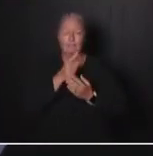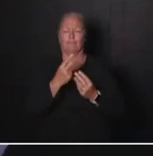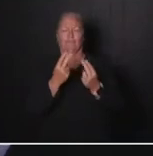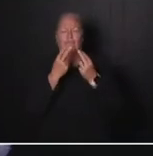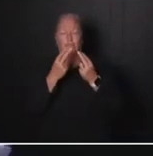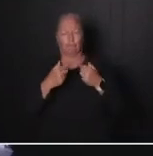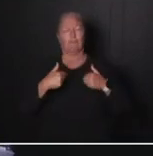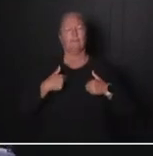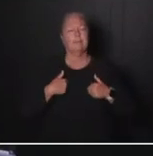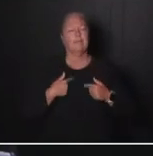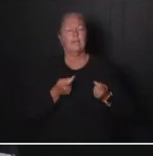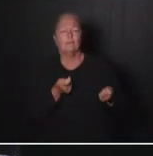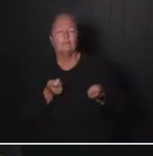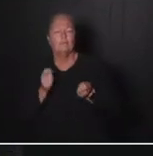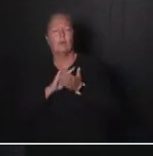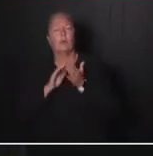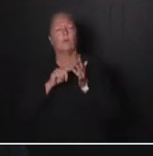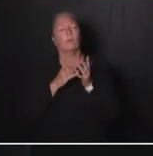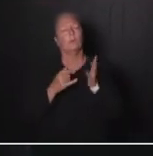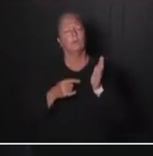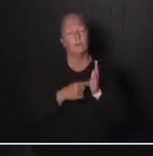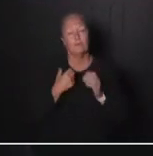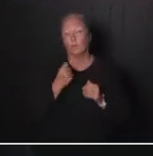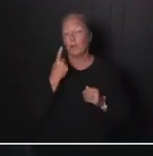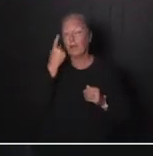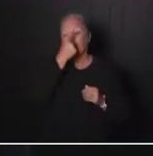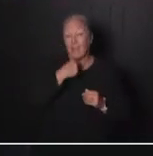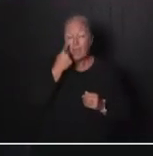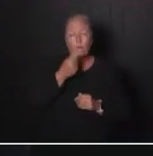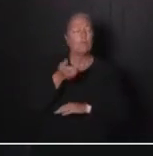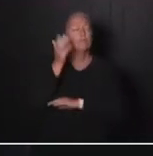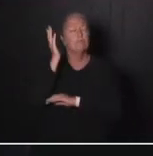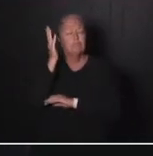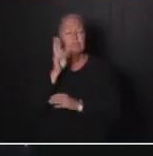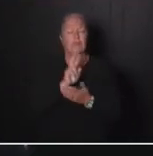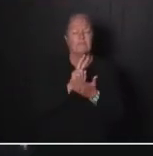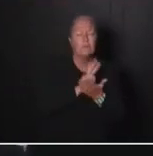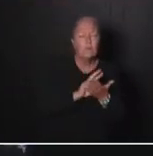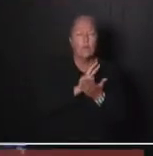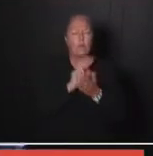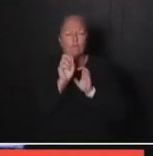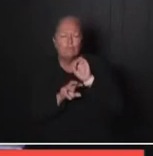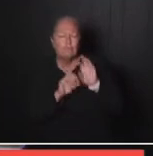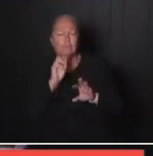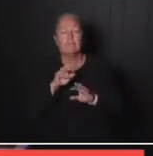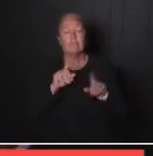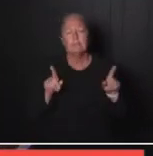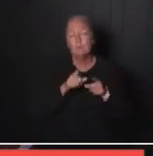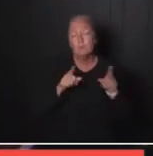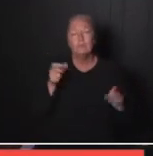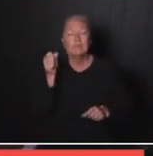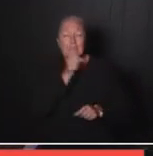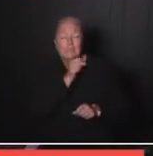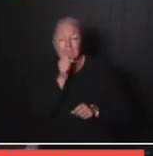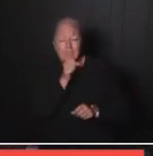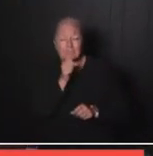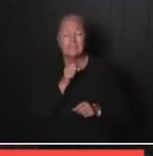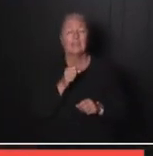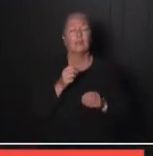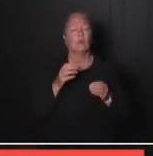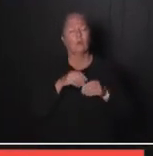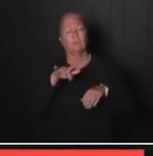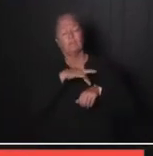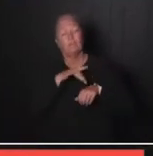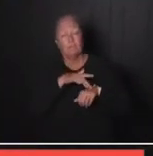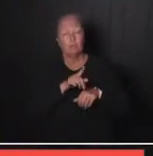host. So what's in store? We have an hour of guest speakers, videos, plus some music and entertainment that will take us around